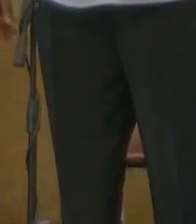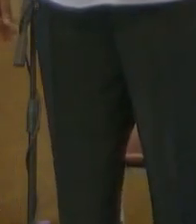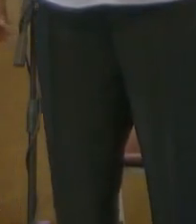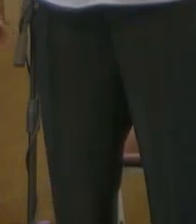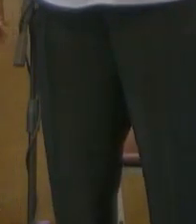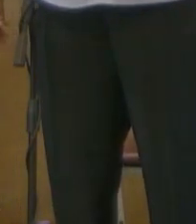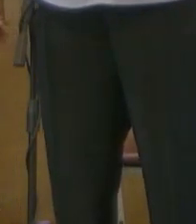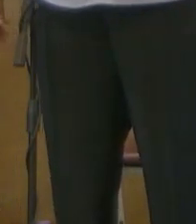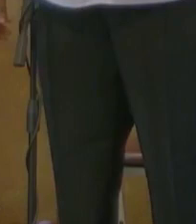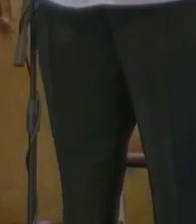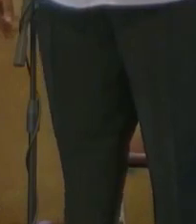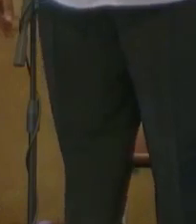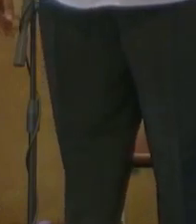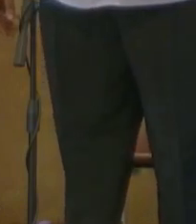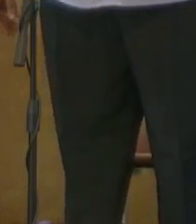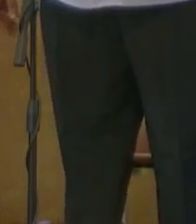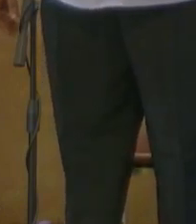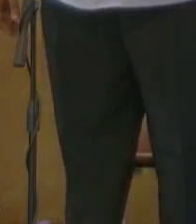us